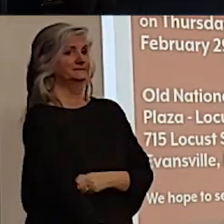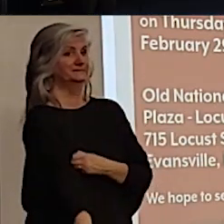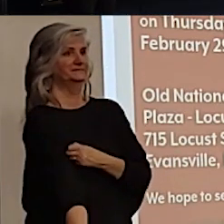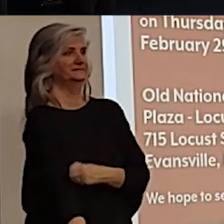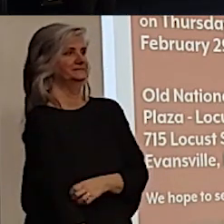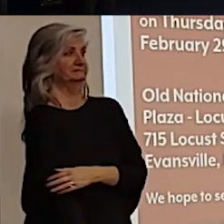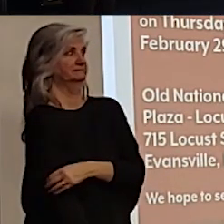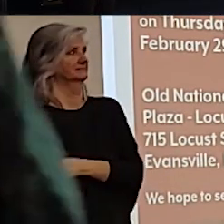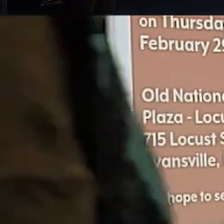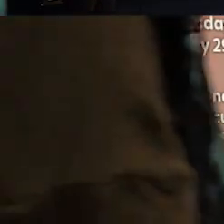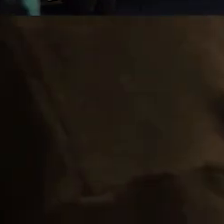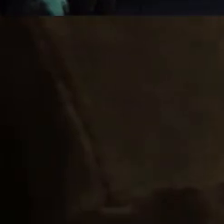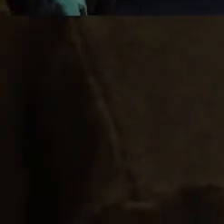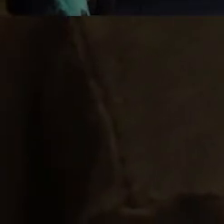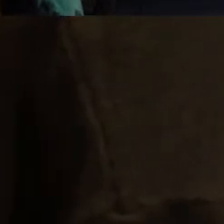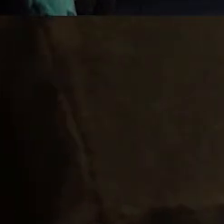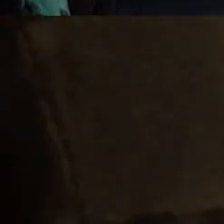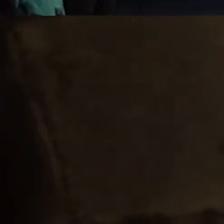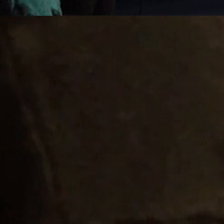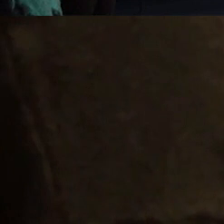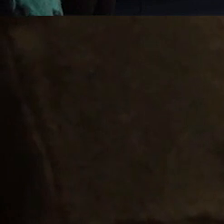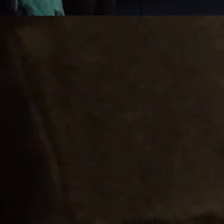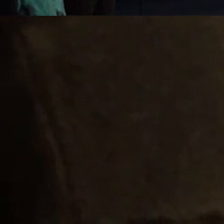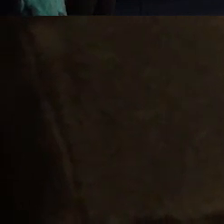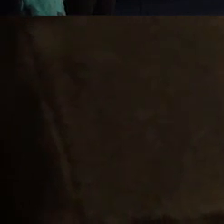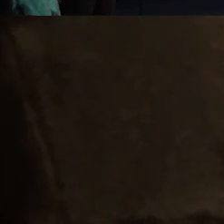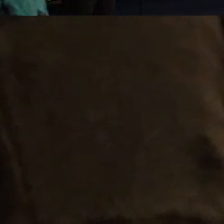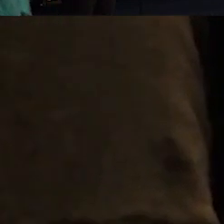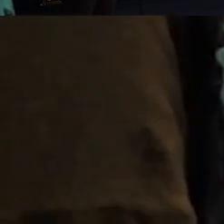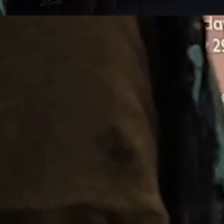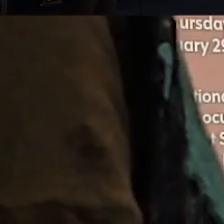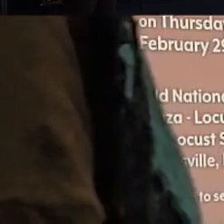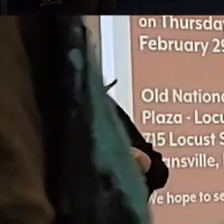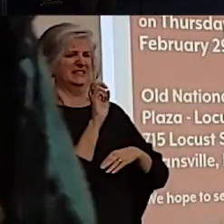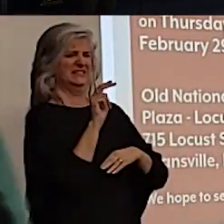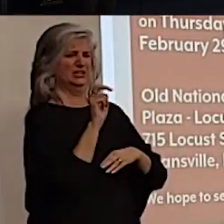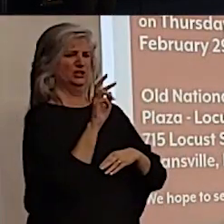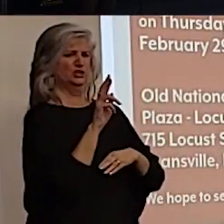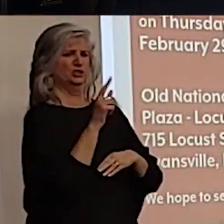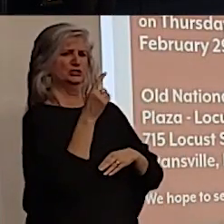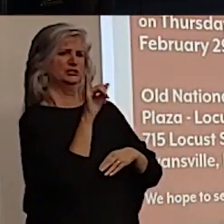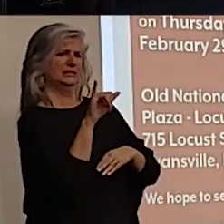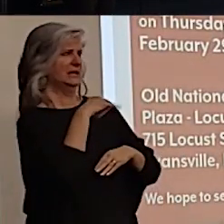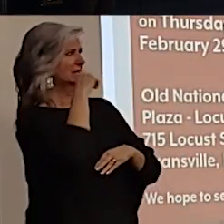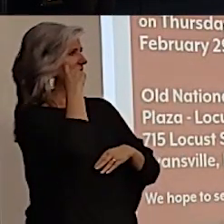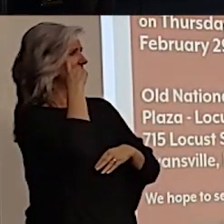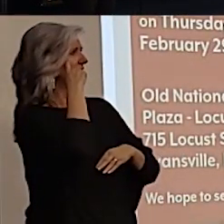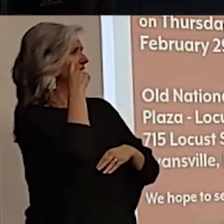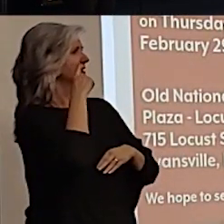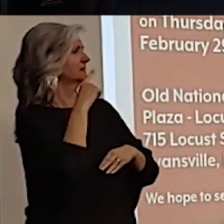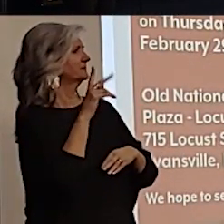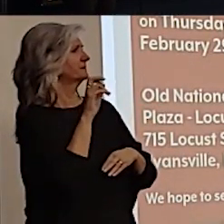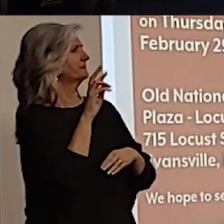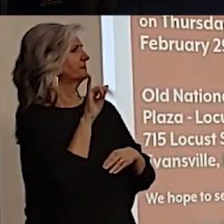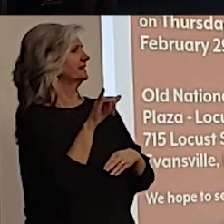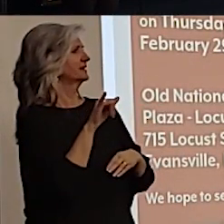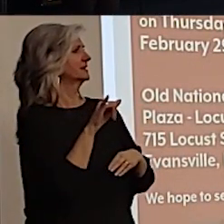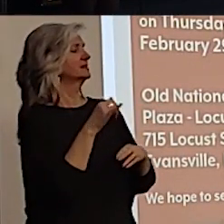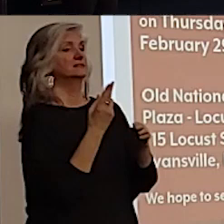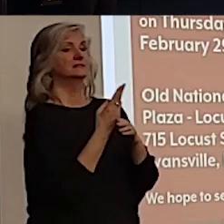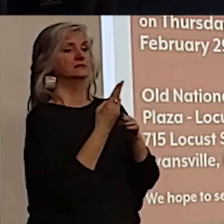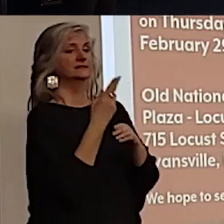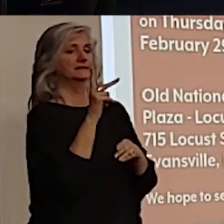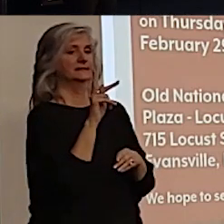yeah. Well, like my daughter, is it Kinergy down there? Yeah. Okay. She's on